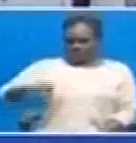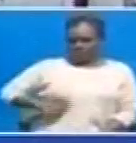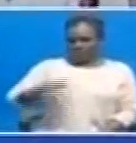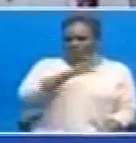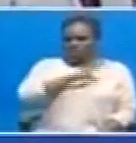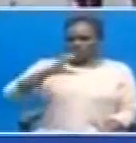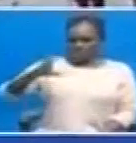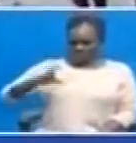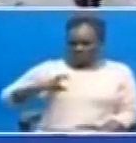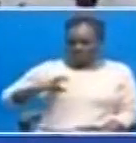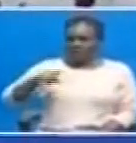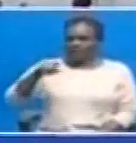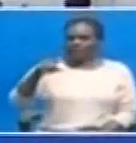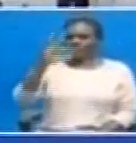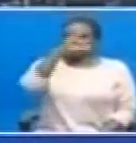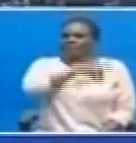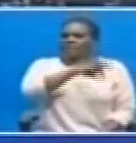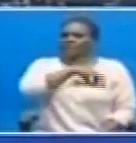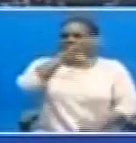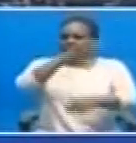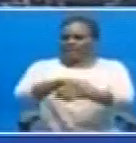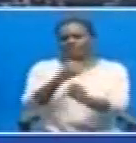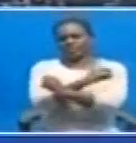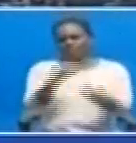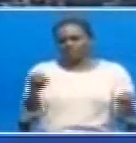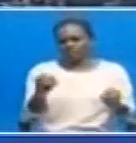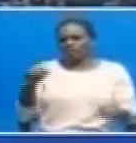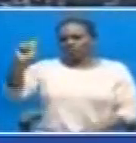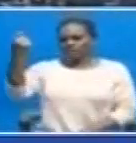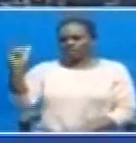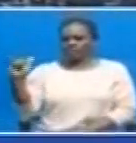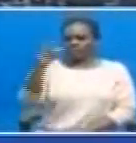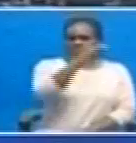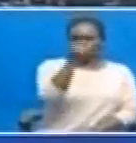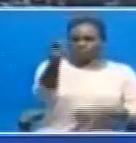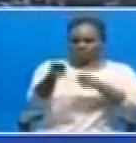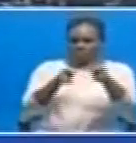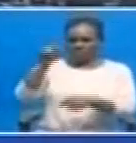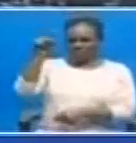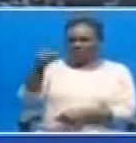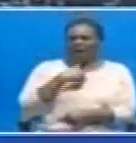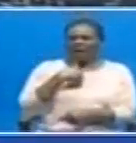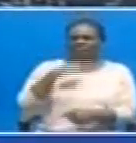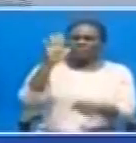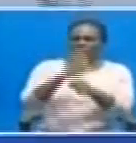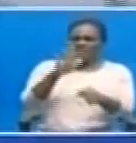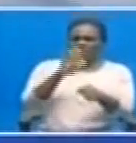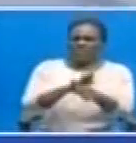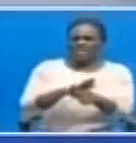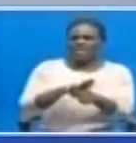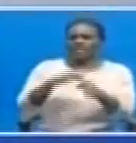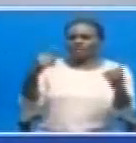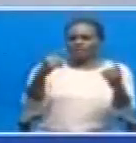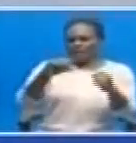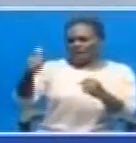the company did not recoup any gains from this move. Moreover, KQ management is accused of employing too many foreigners. According to the